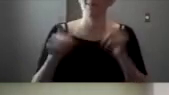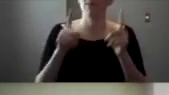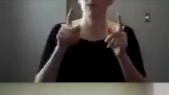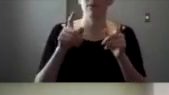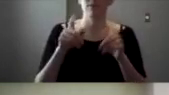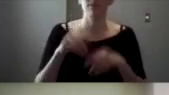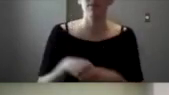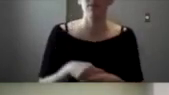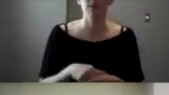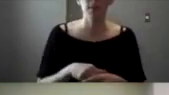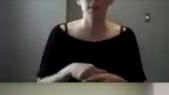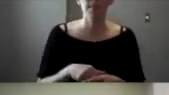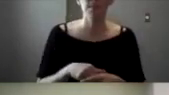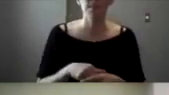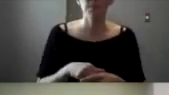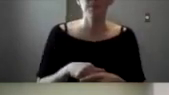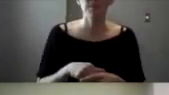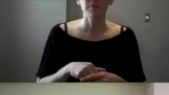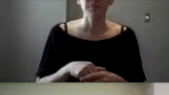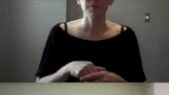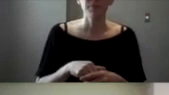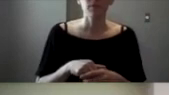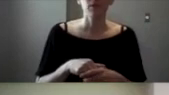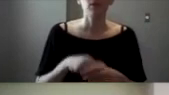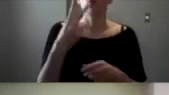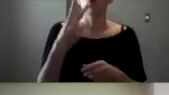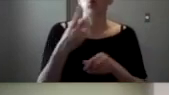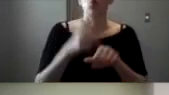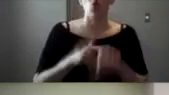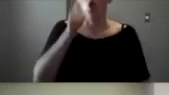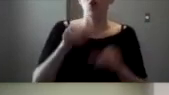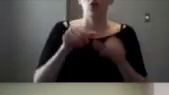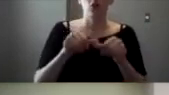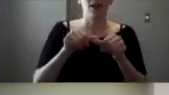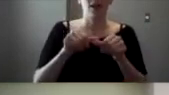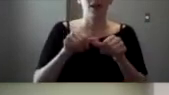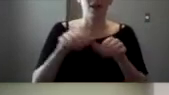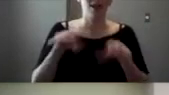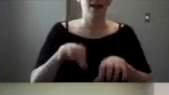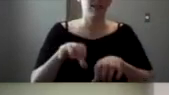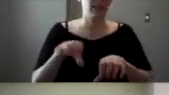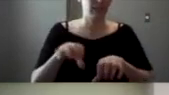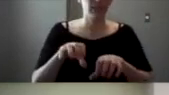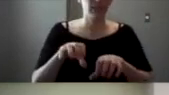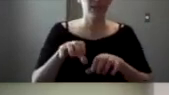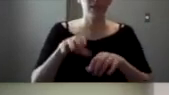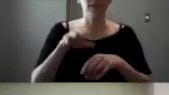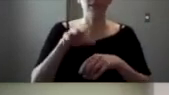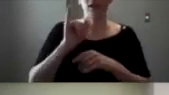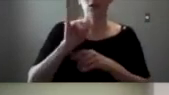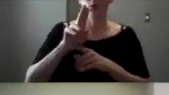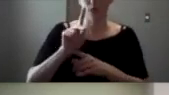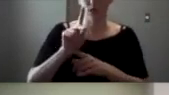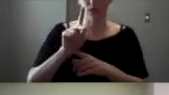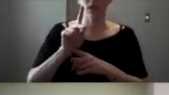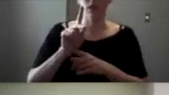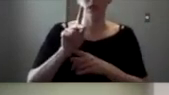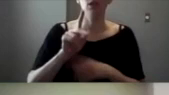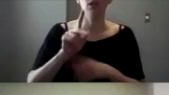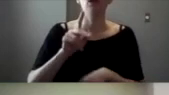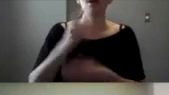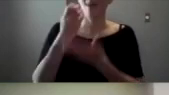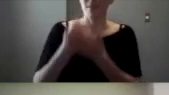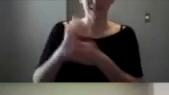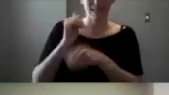the two longer-acting levonorgestrel IUDs, that the evidence-based duration is a full 7 years. We really don't have